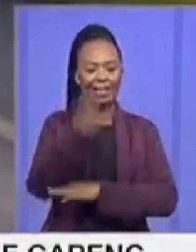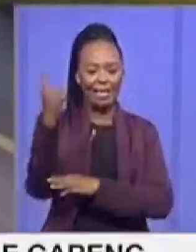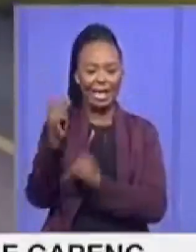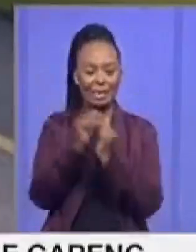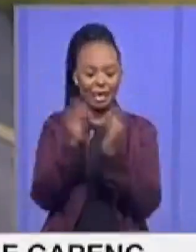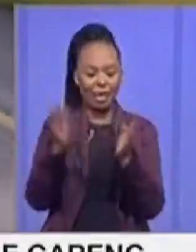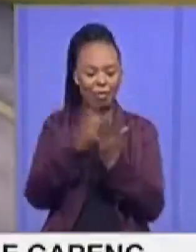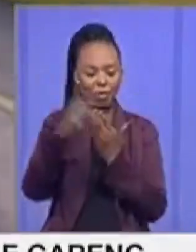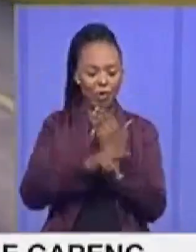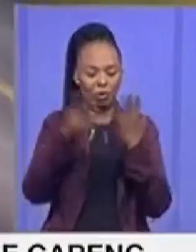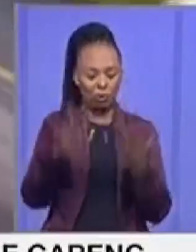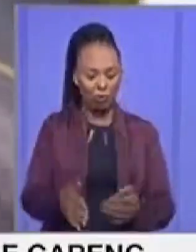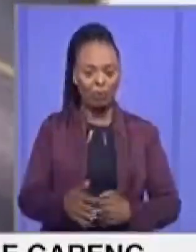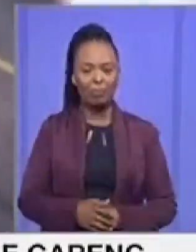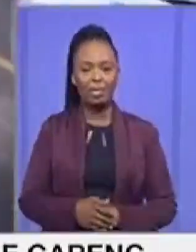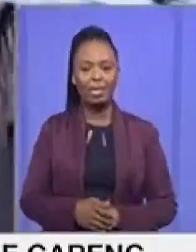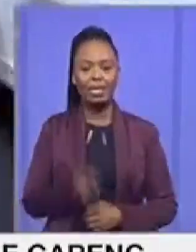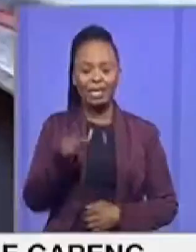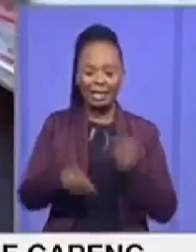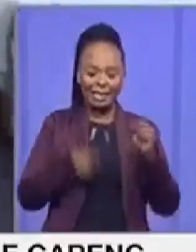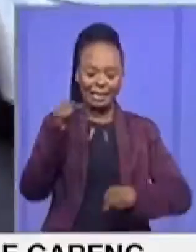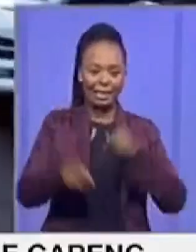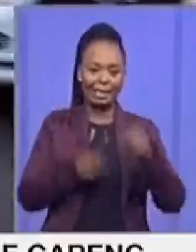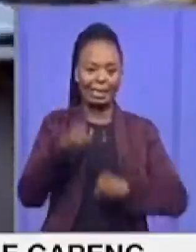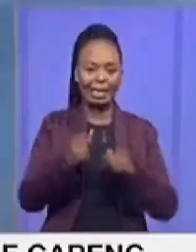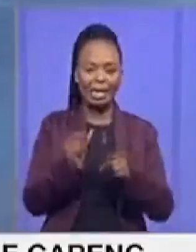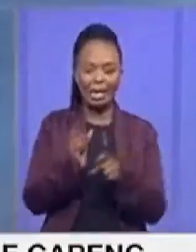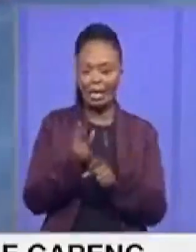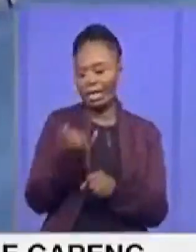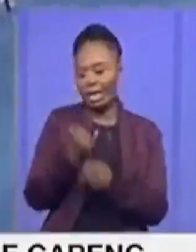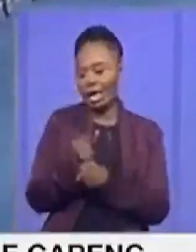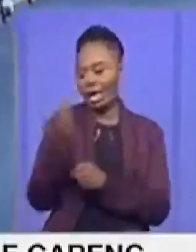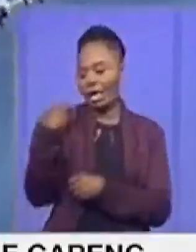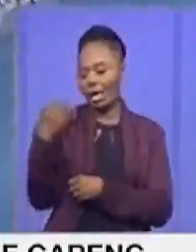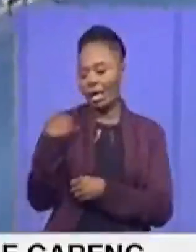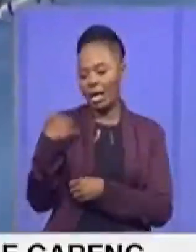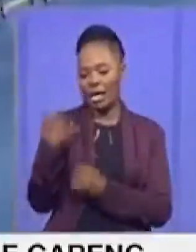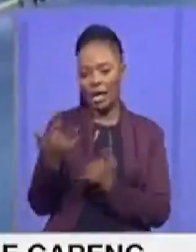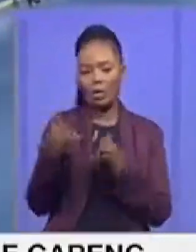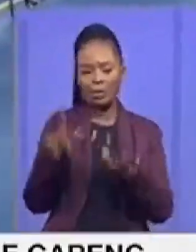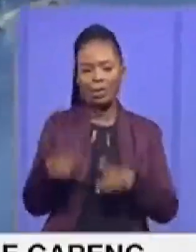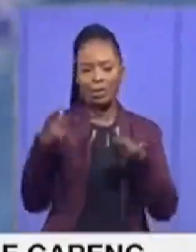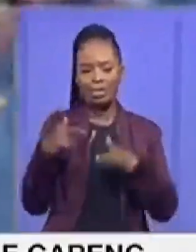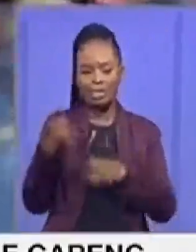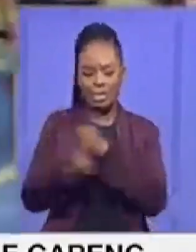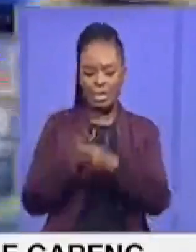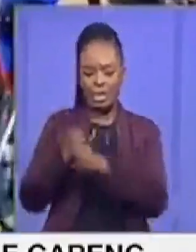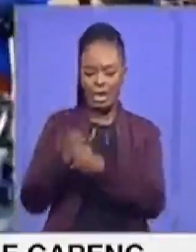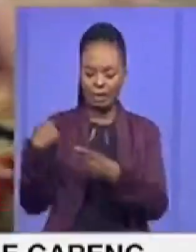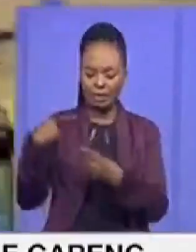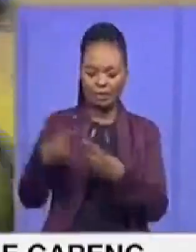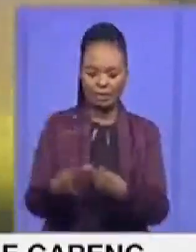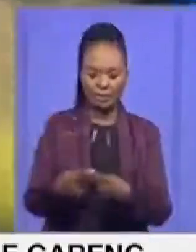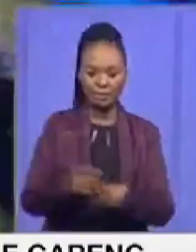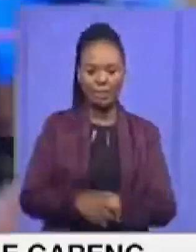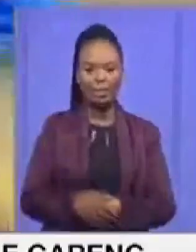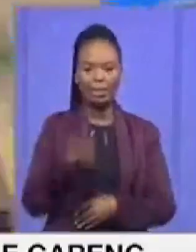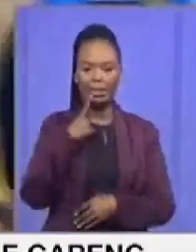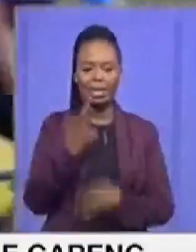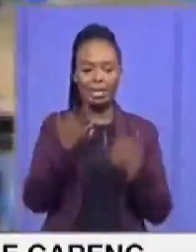Leto lena la thekolohelo le thagotse dilemong tse supileng tse fetileng, mme ba Samaria ba molemo ba kopjwa ho nka karolo